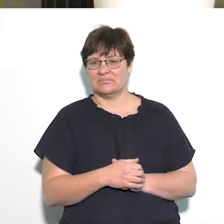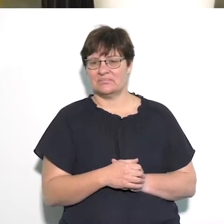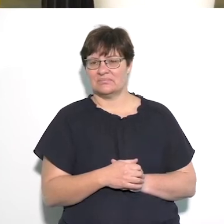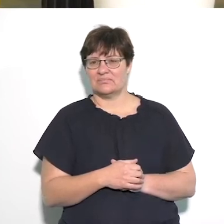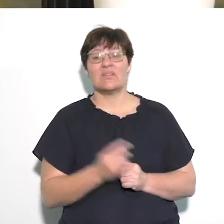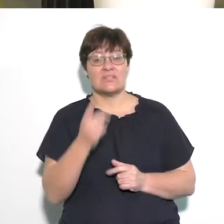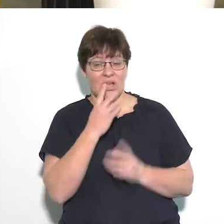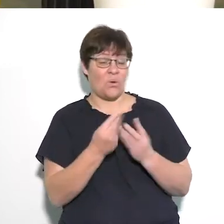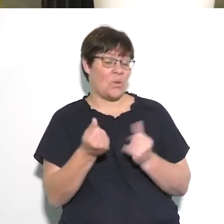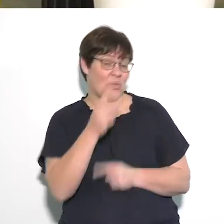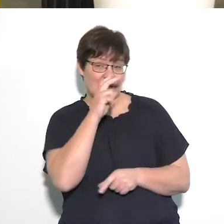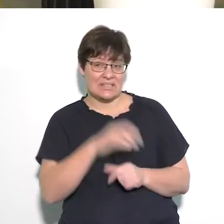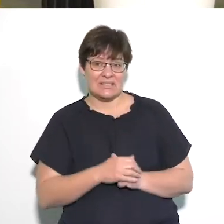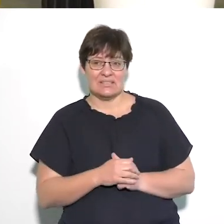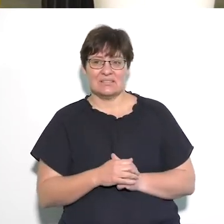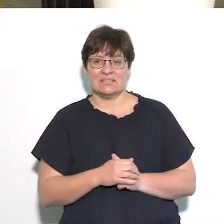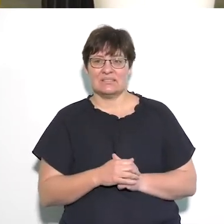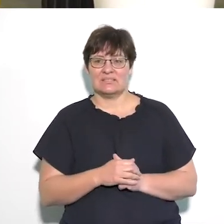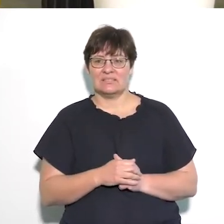I told you you'd need a little cloth. There you go.